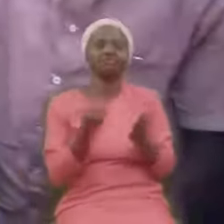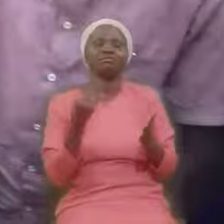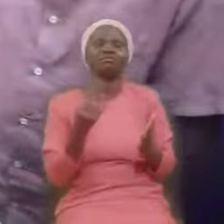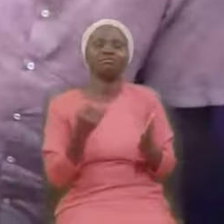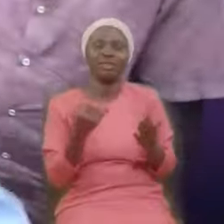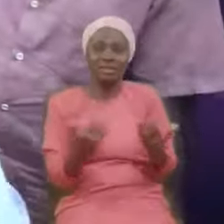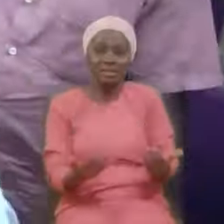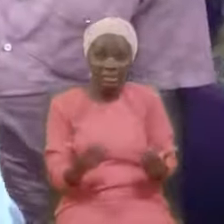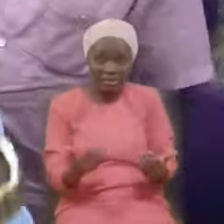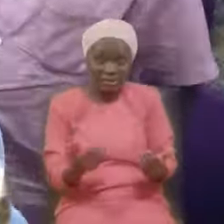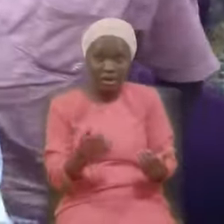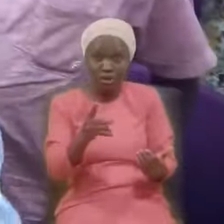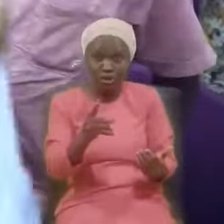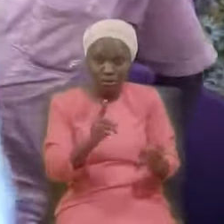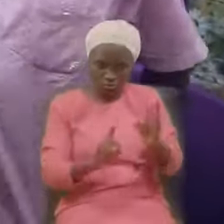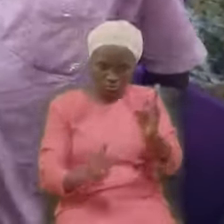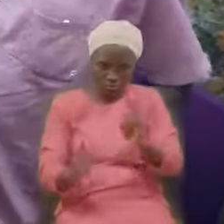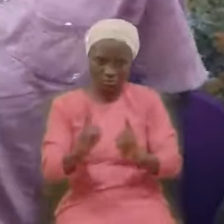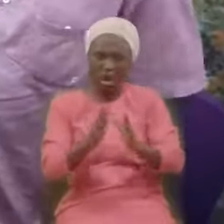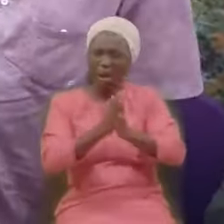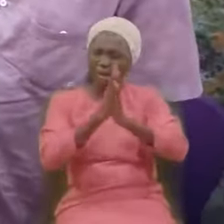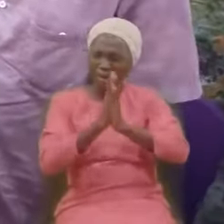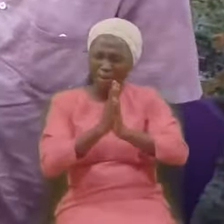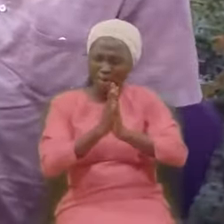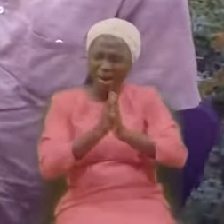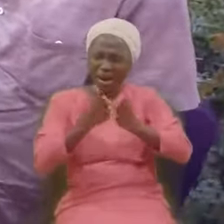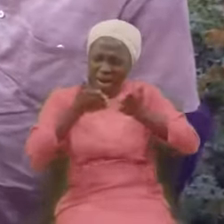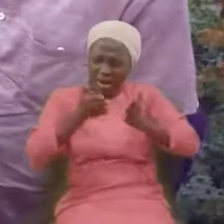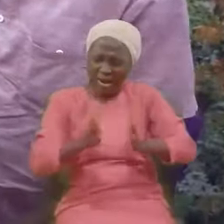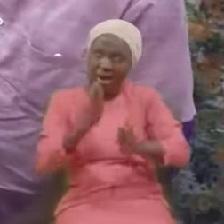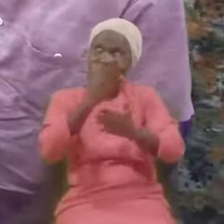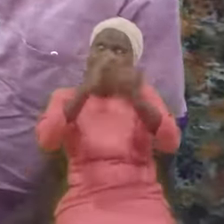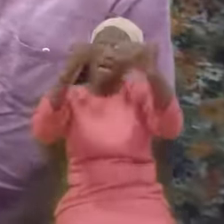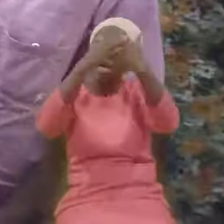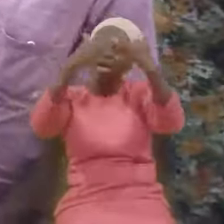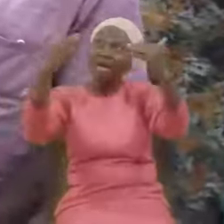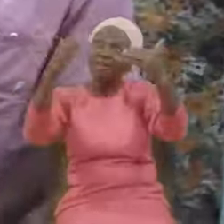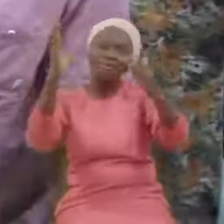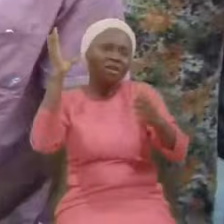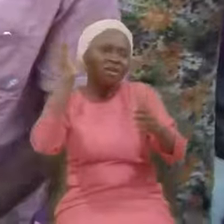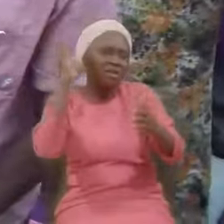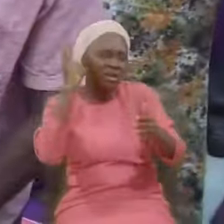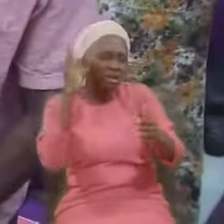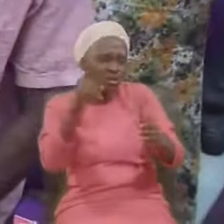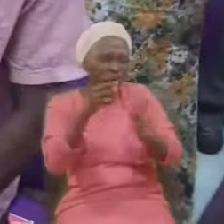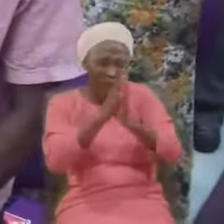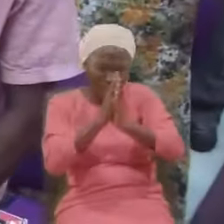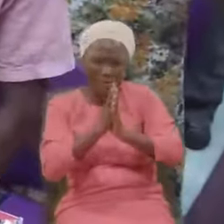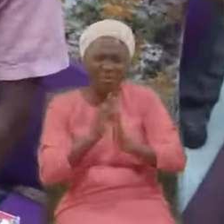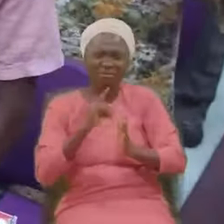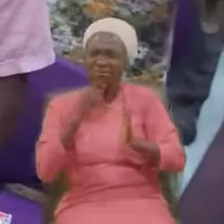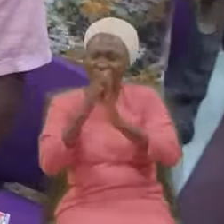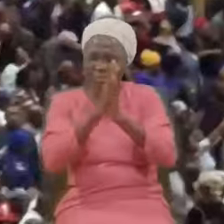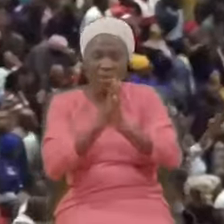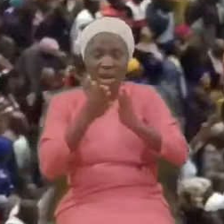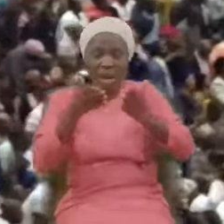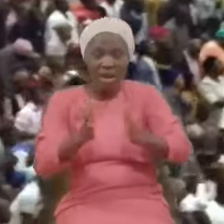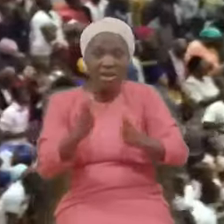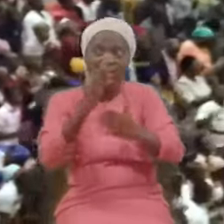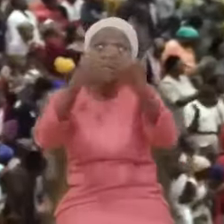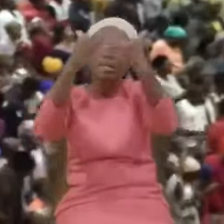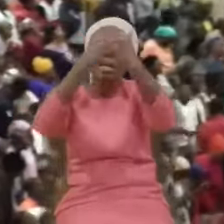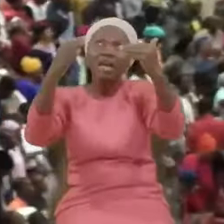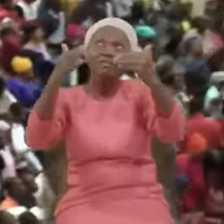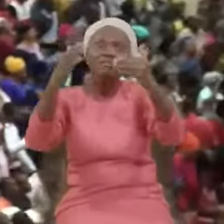your mouth and let heaven hear you. Let heaven hear you. Let heaven hear you. Tonight is a night